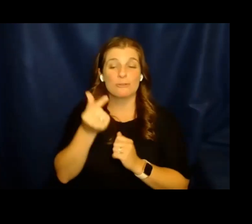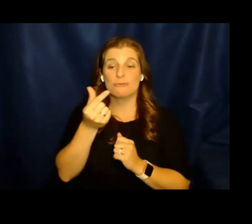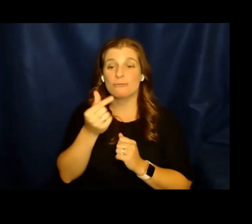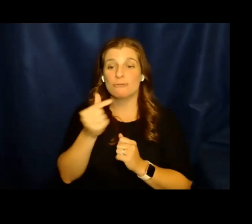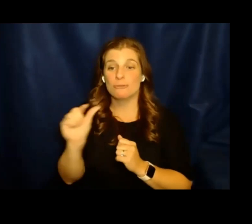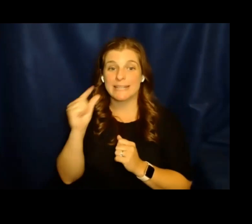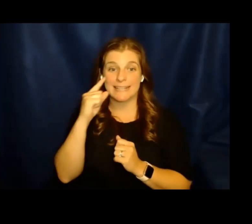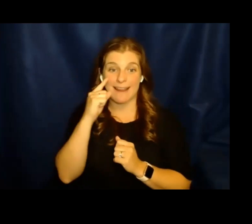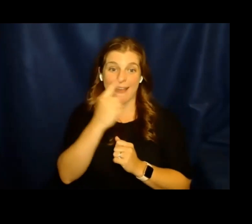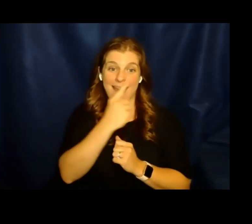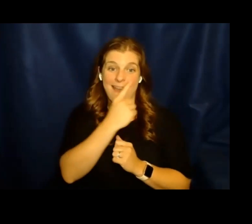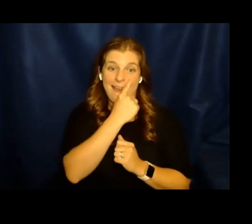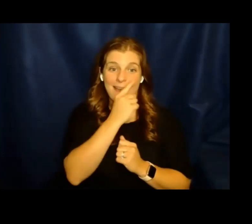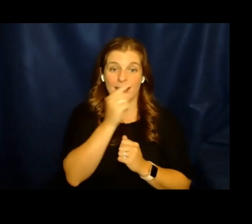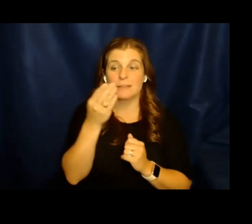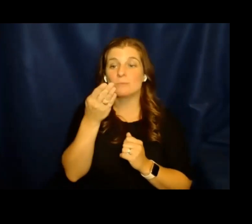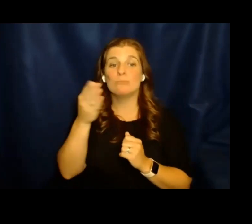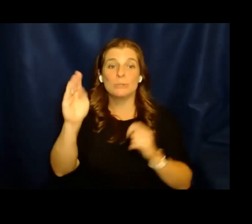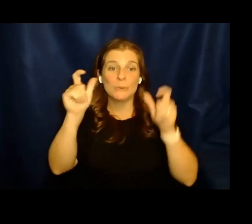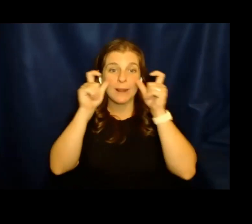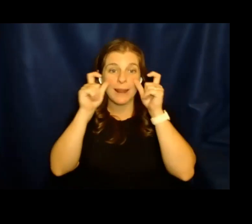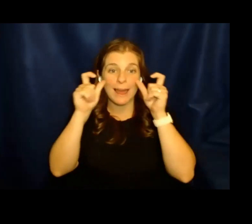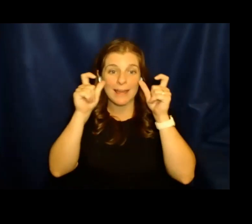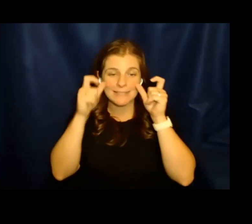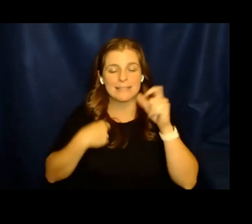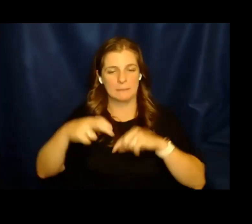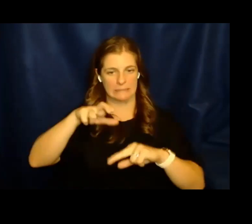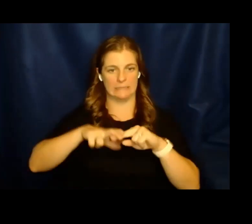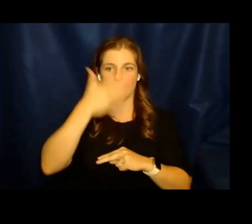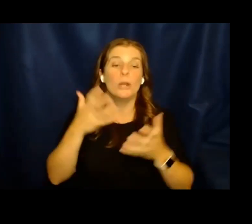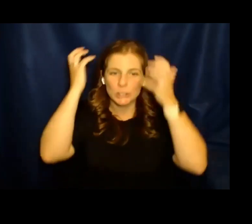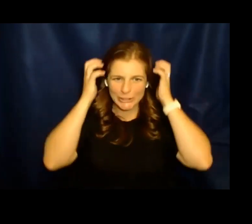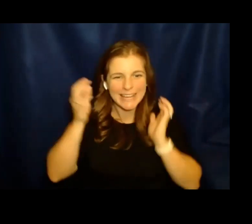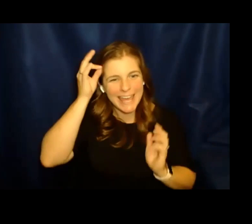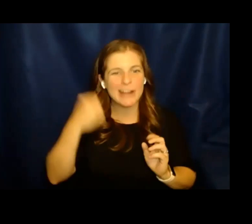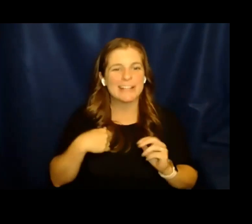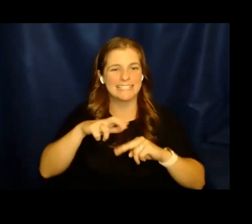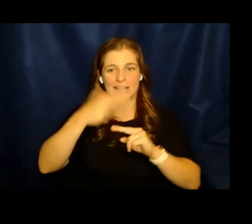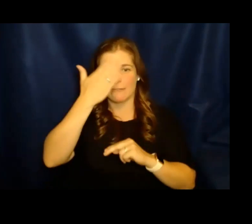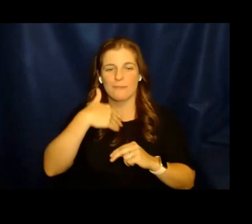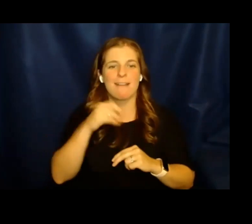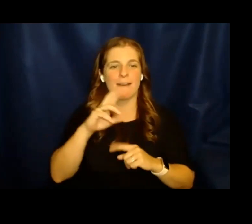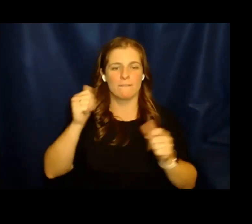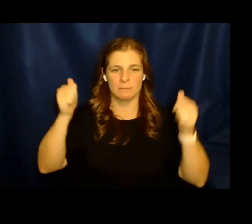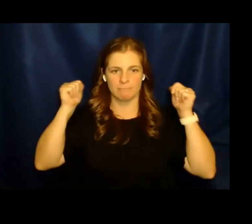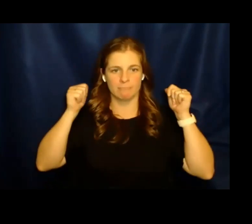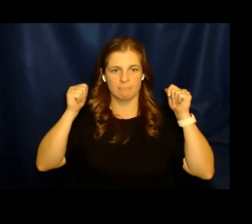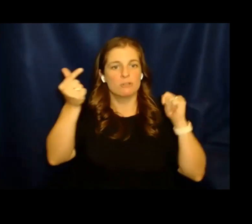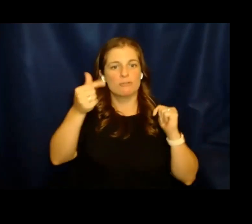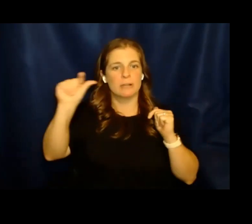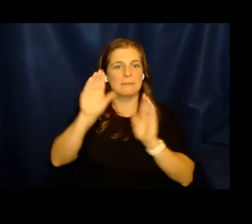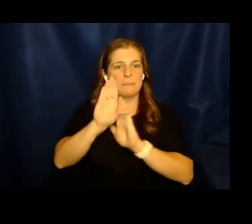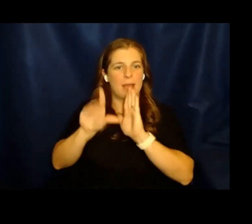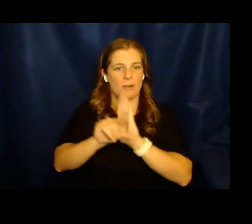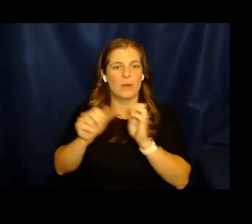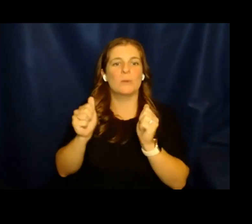blue glasses, and sitting in front, curly hair, and sitting in front of a green background